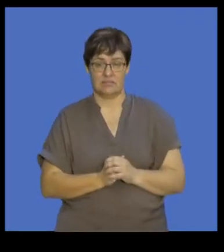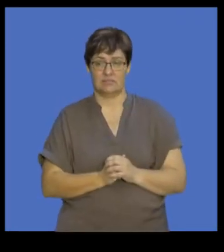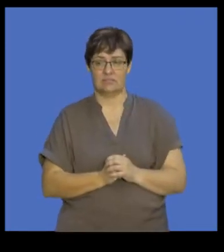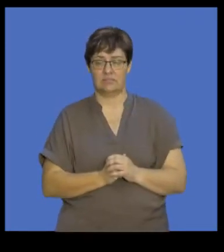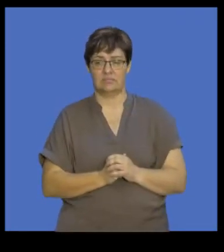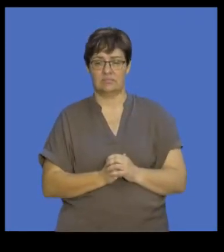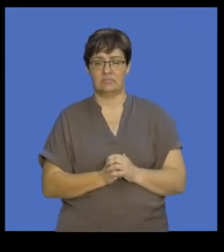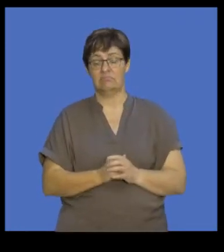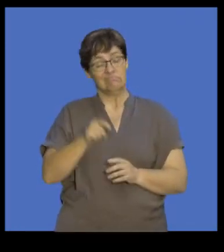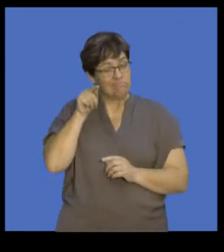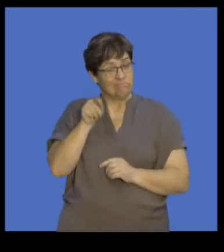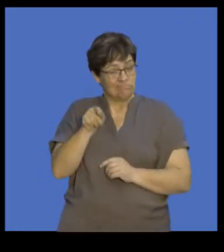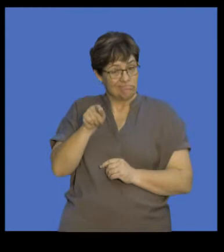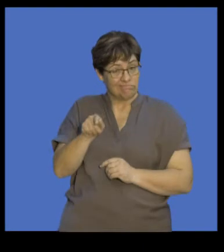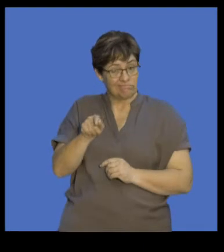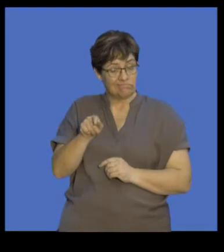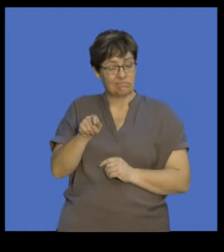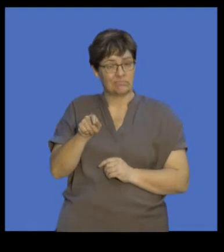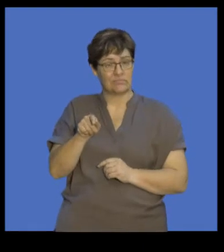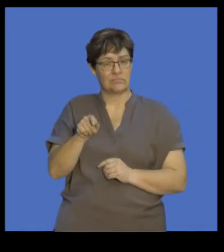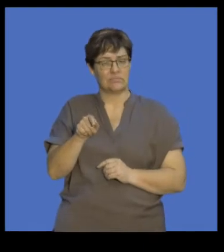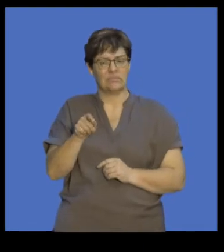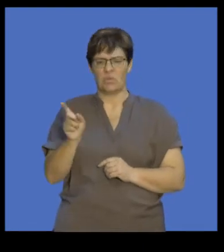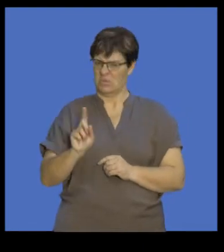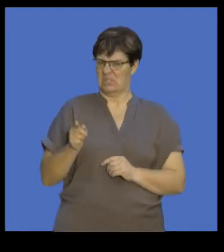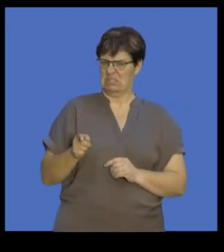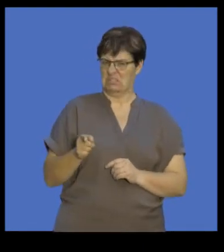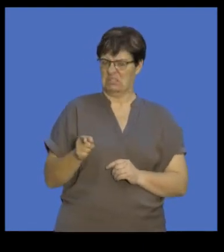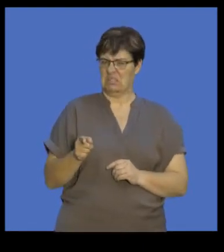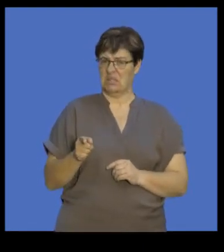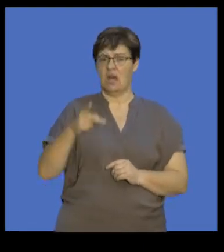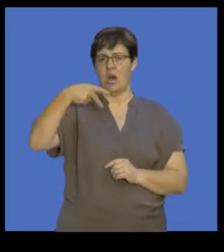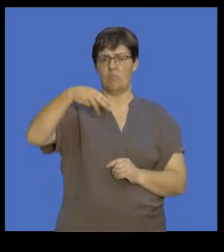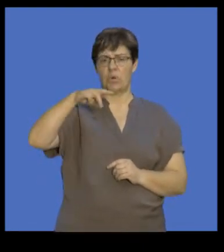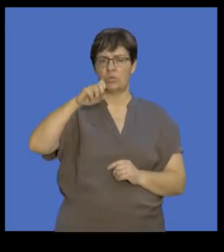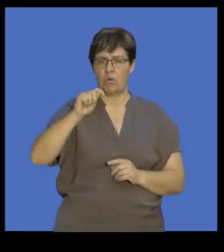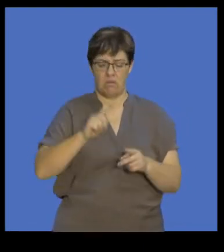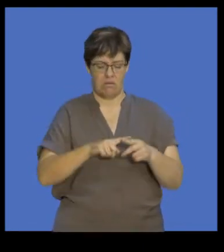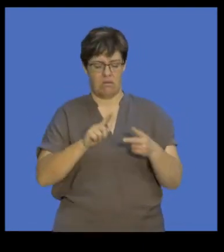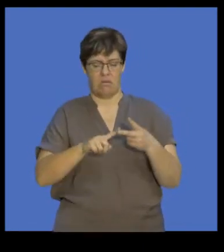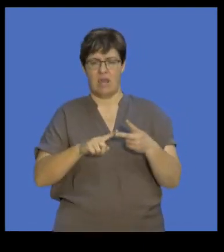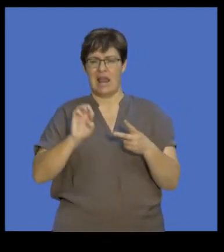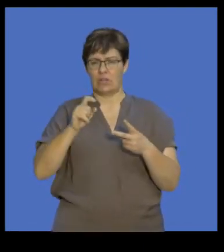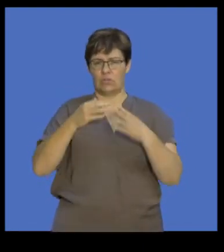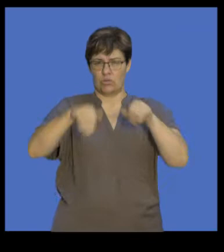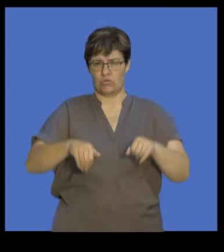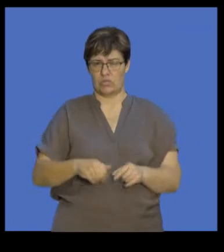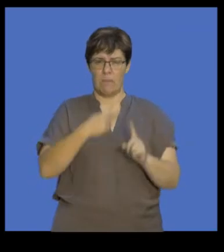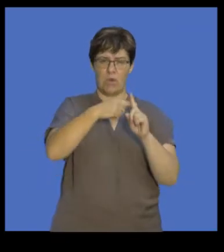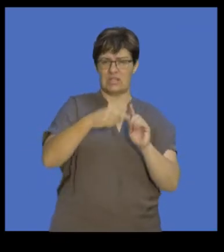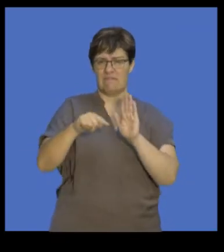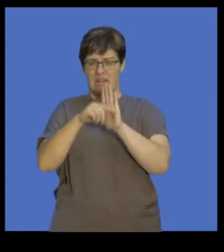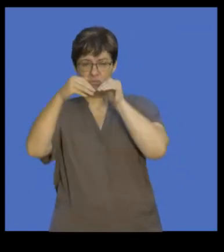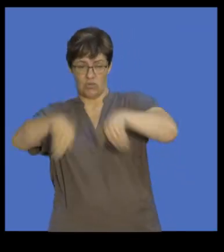Okay. Now the subatomic particles are actually your protons, electrons, and neutrons. And then when we talk